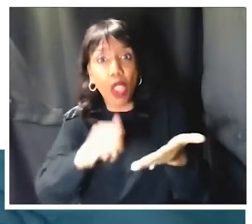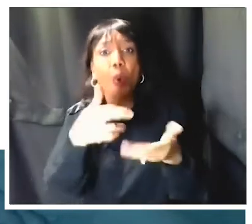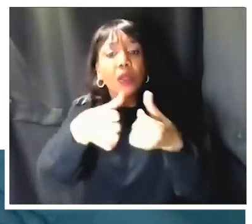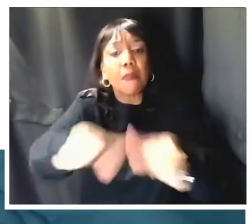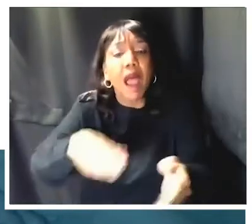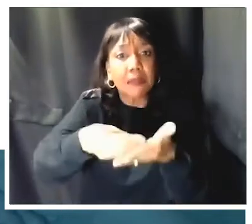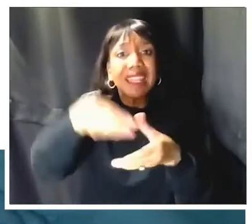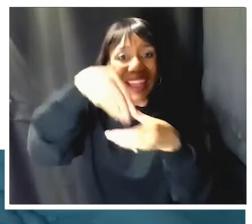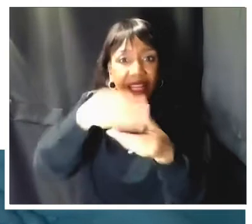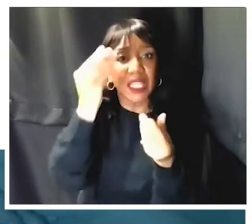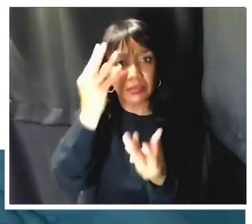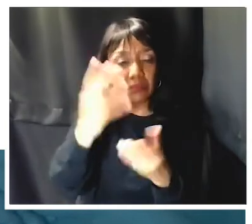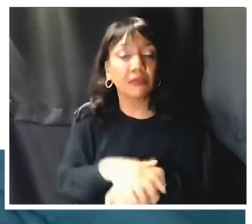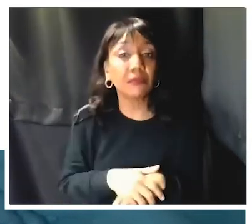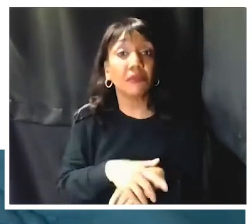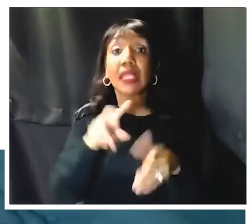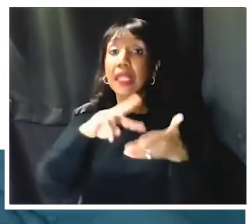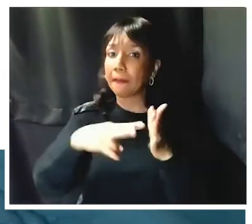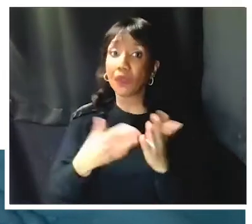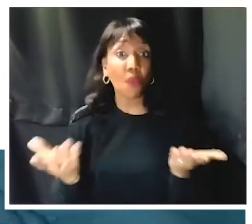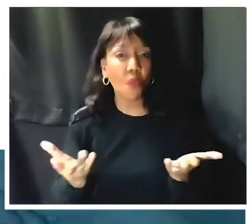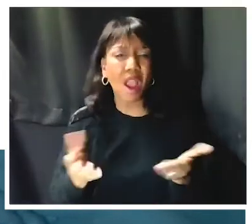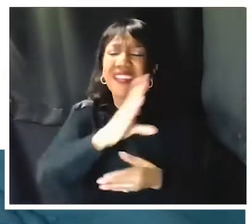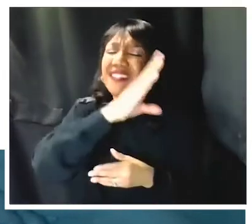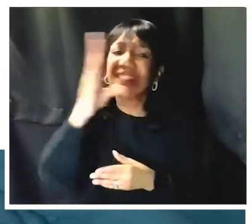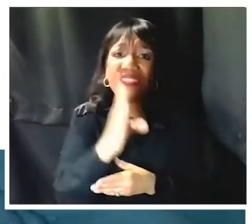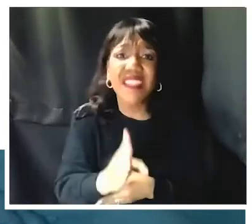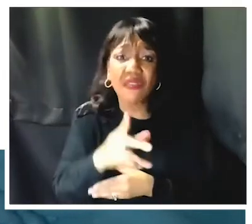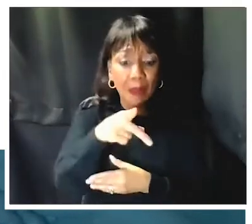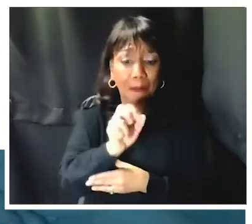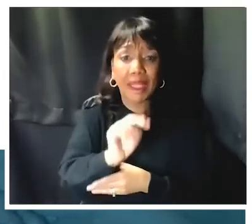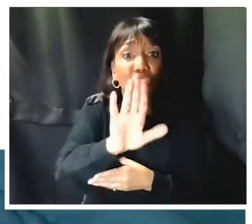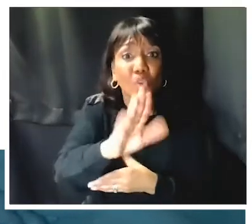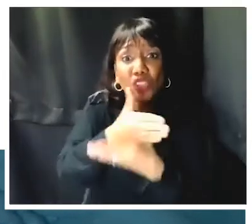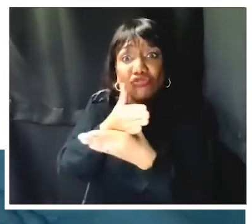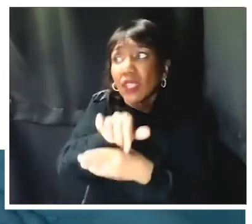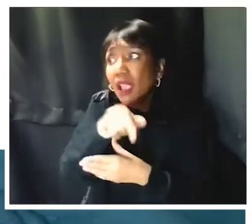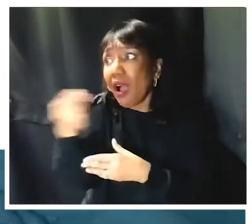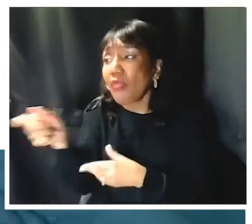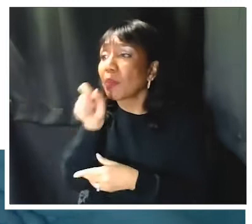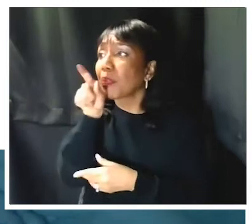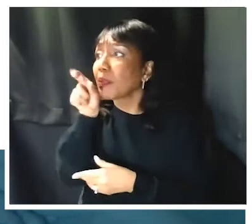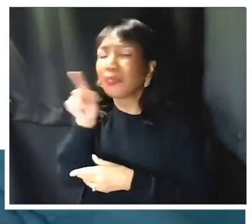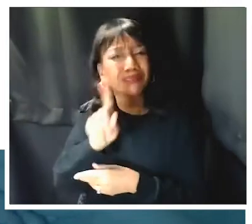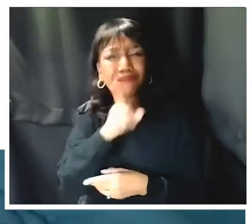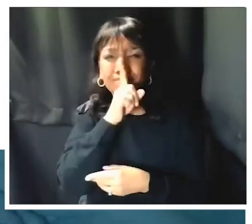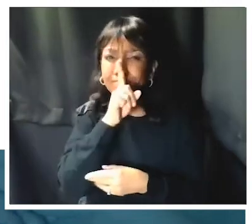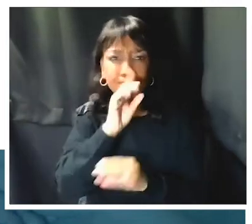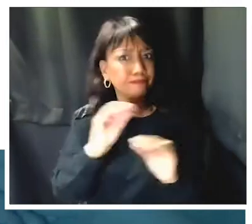bank account information. Therefore, you should never share your PIN with anyone.